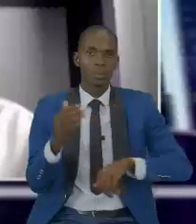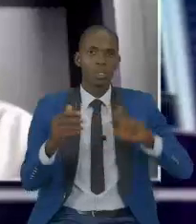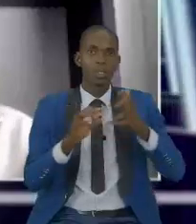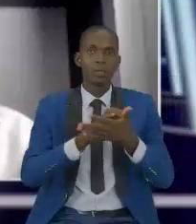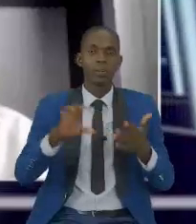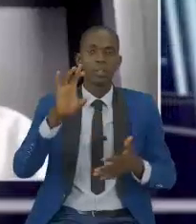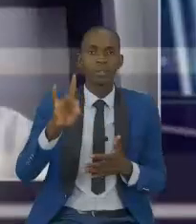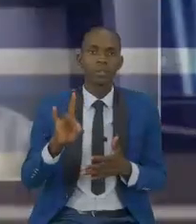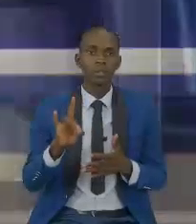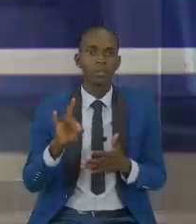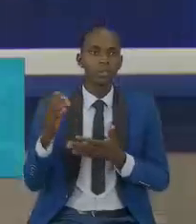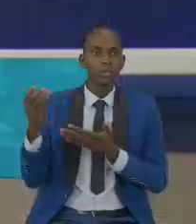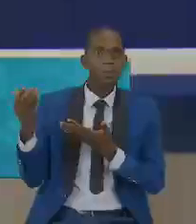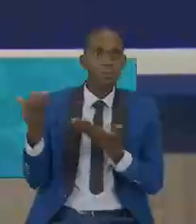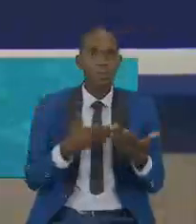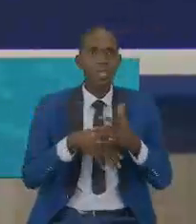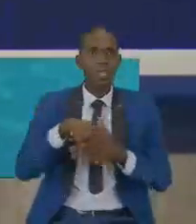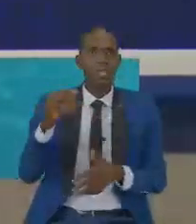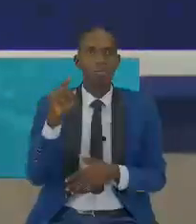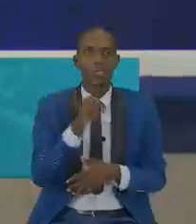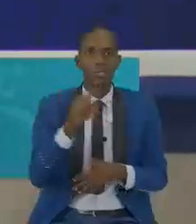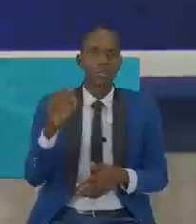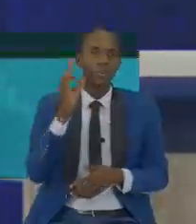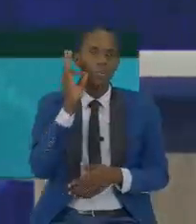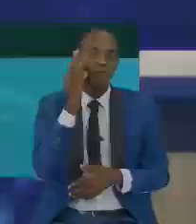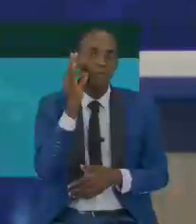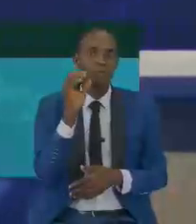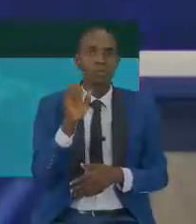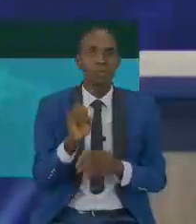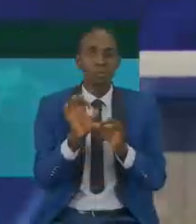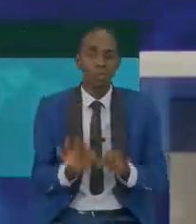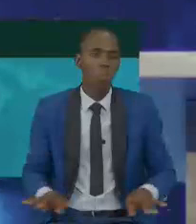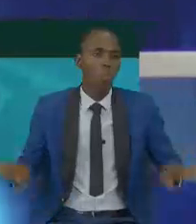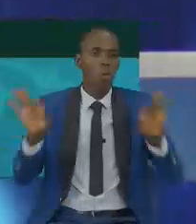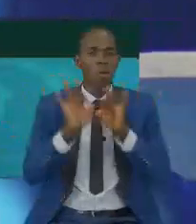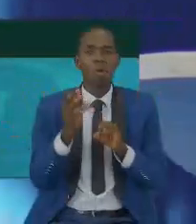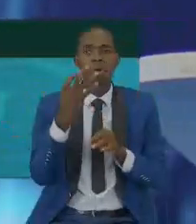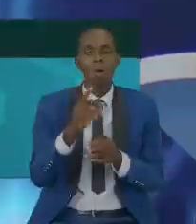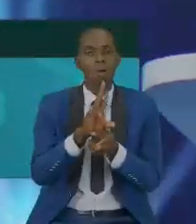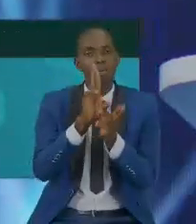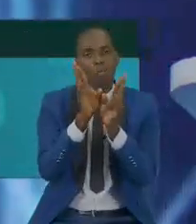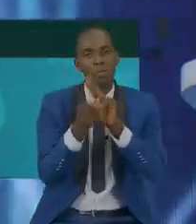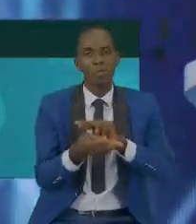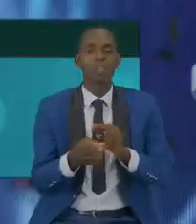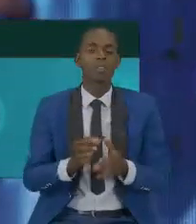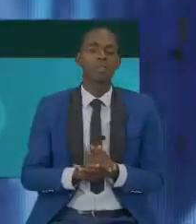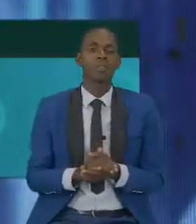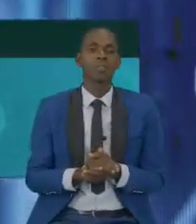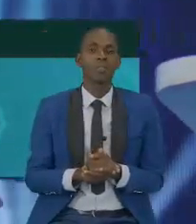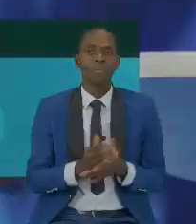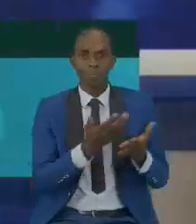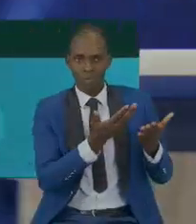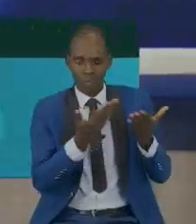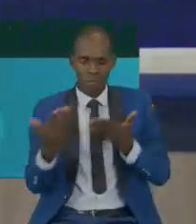8. Bring forth therefore fruits worthy of repentance. Bring